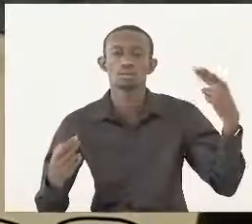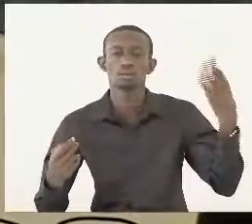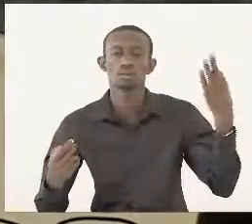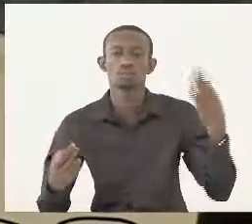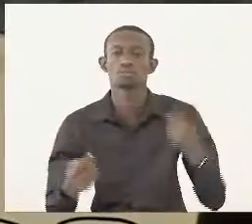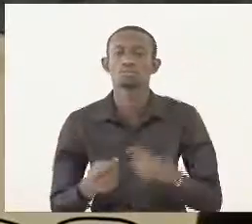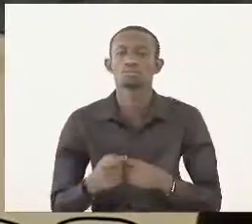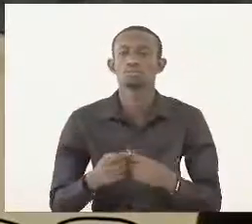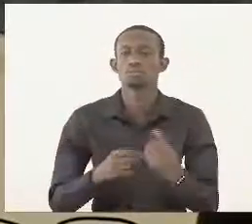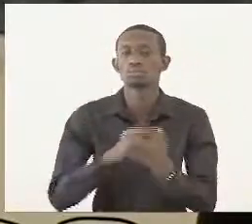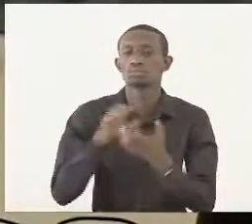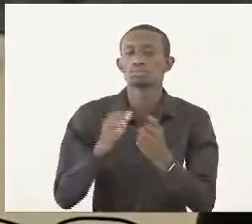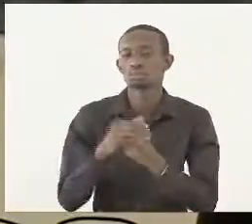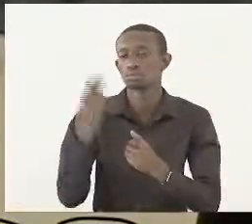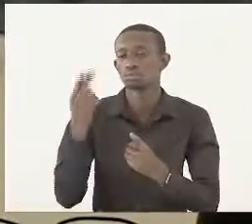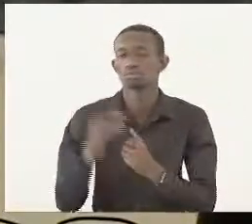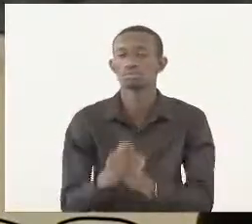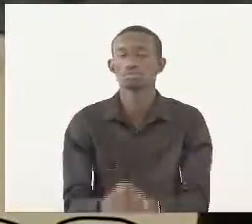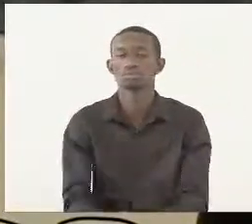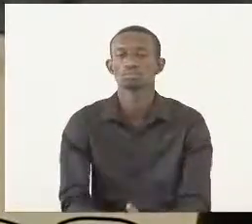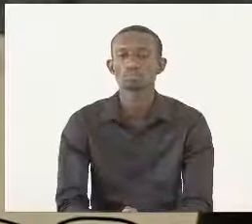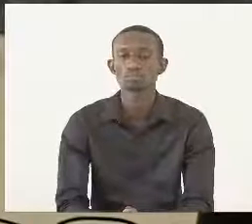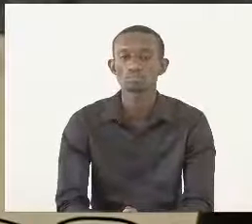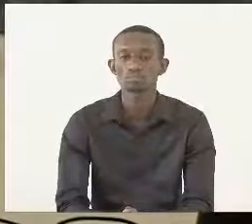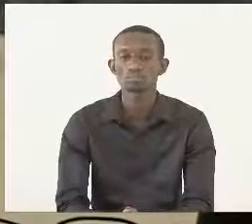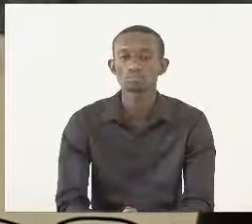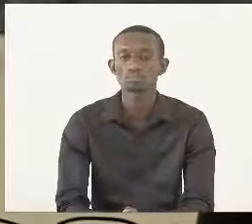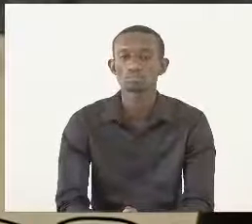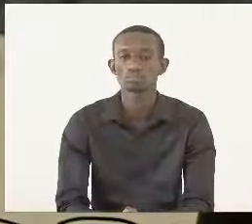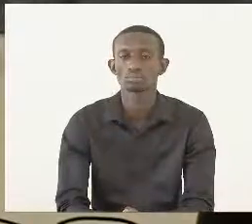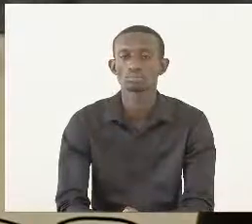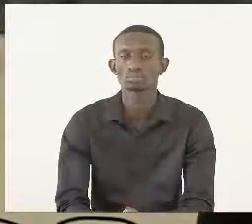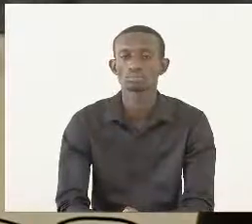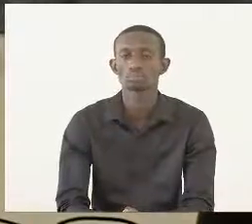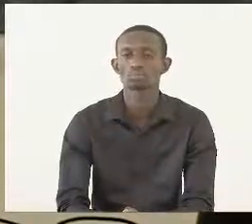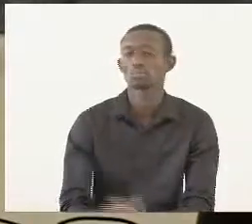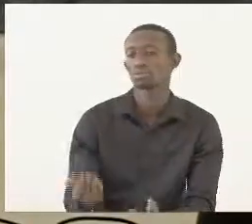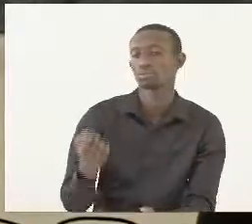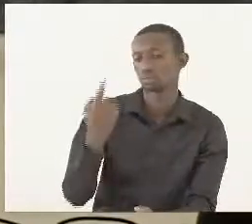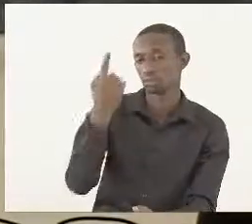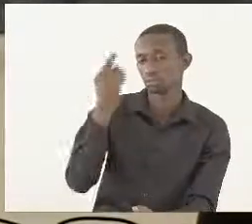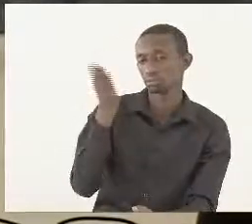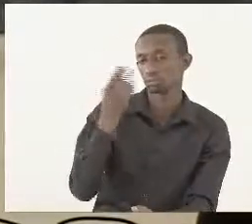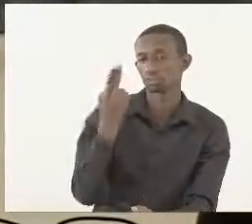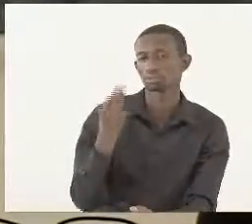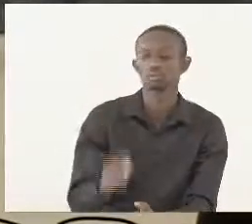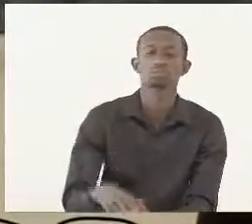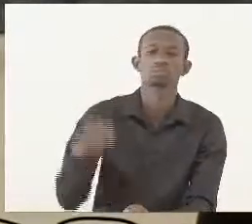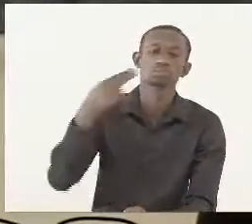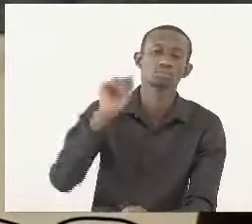here we have 2. So we can use a half mole of hydrogen